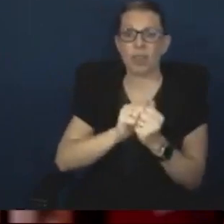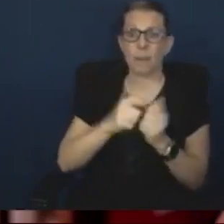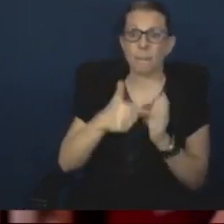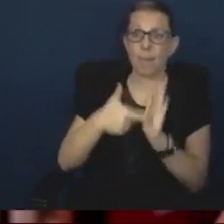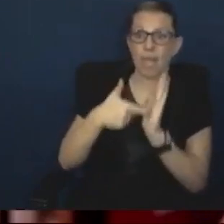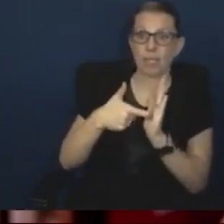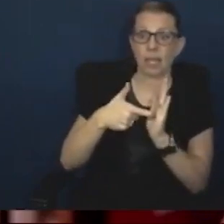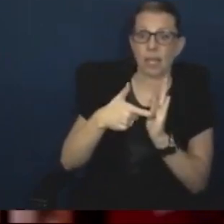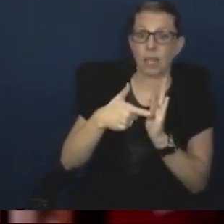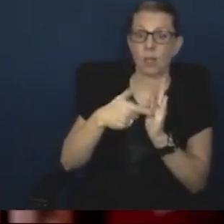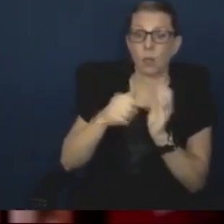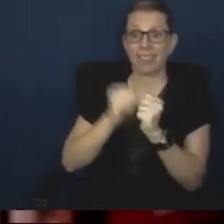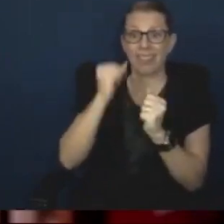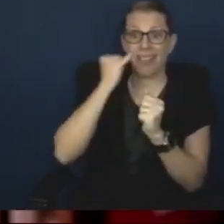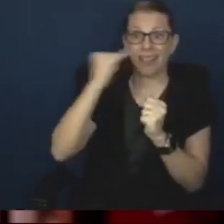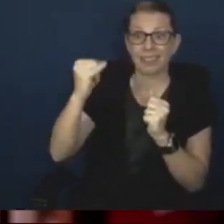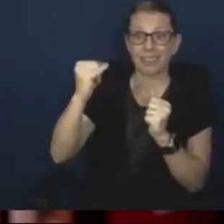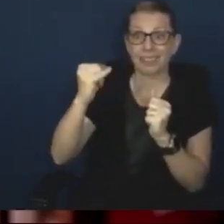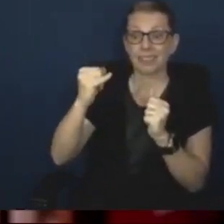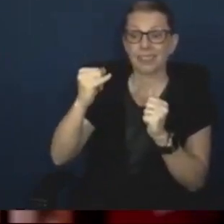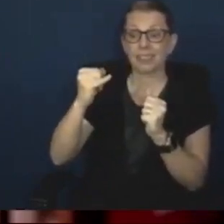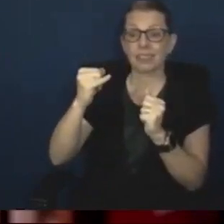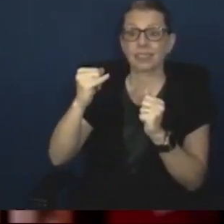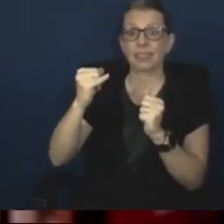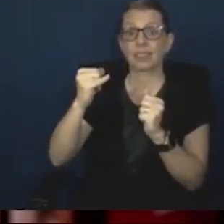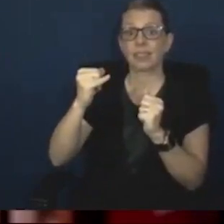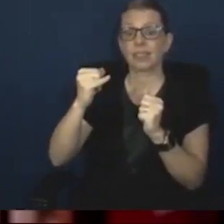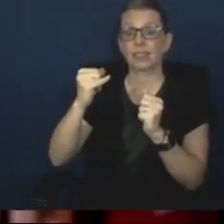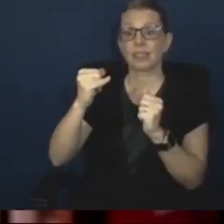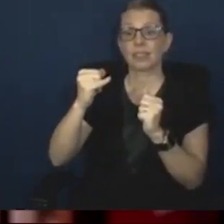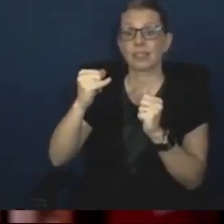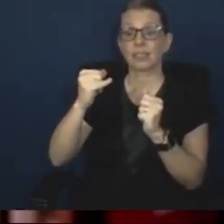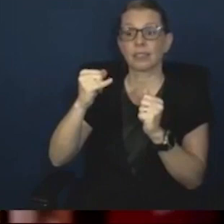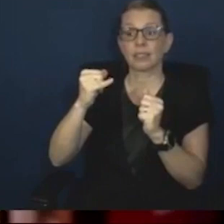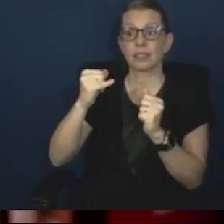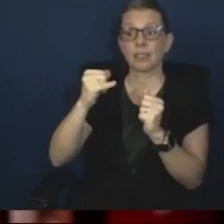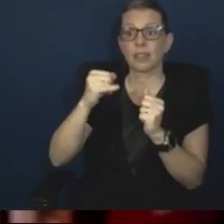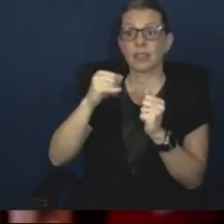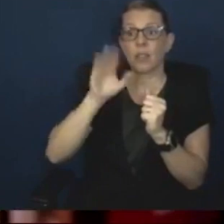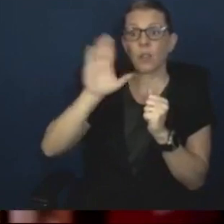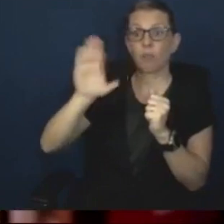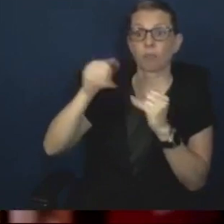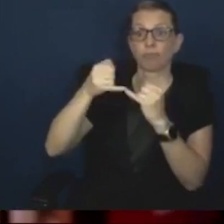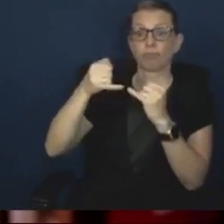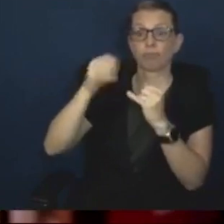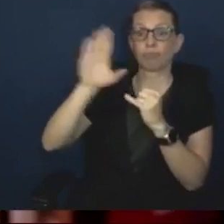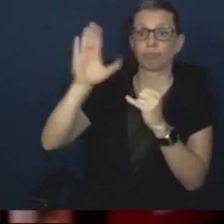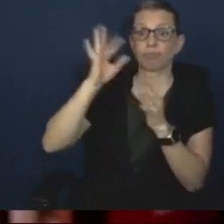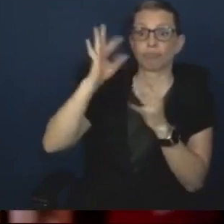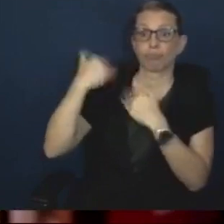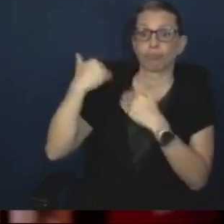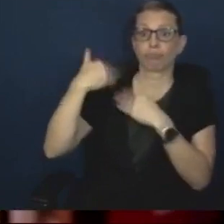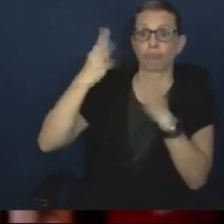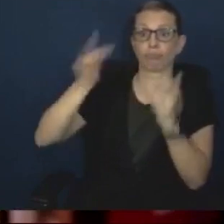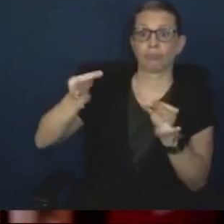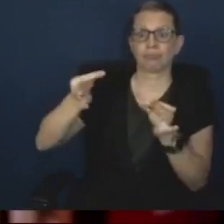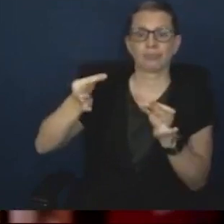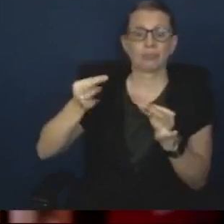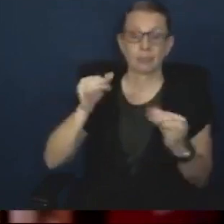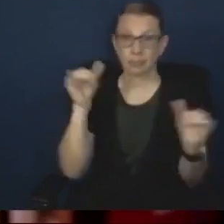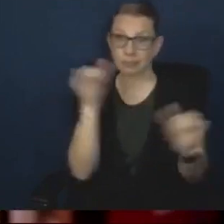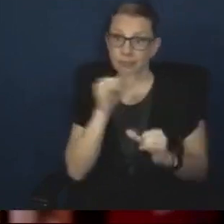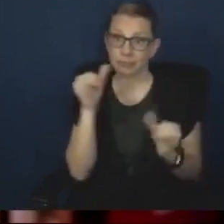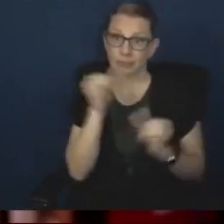on the idea that it is in your line to choose what you would do is simply nonsense.